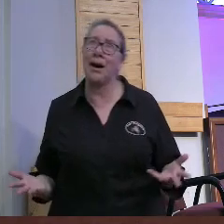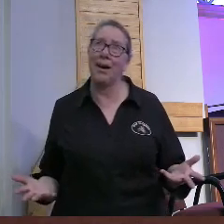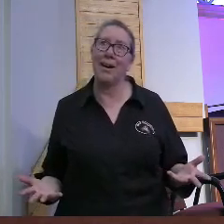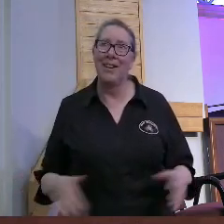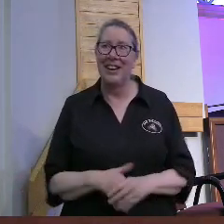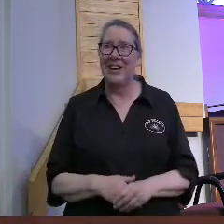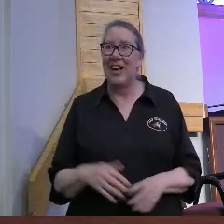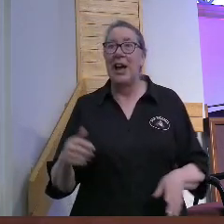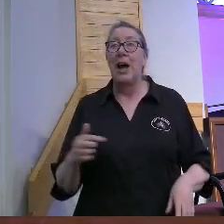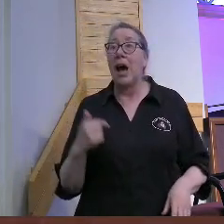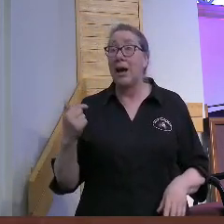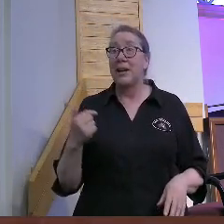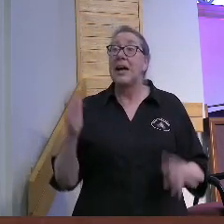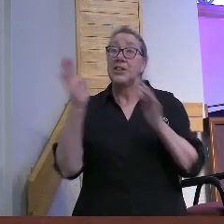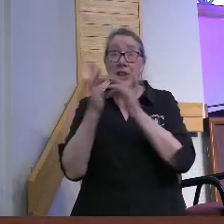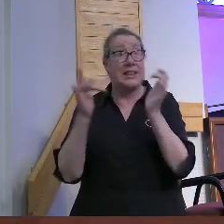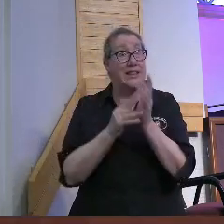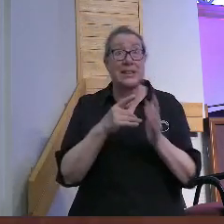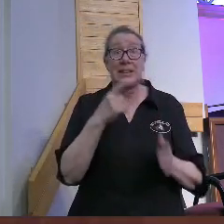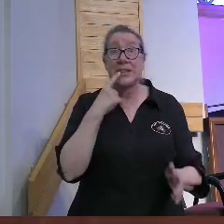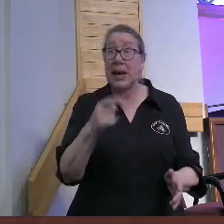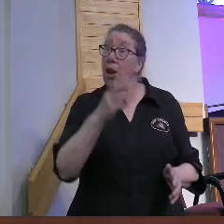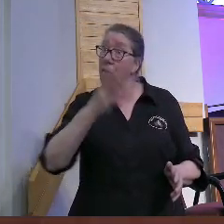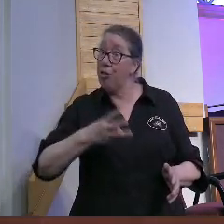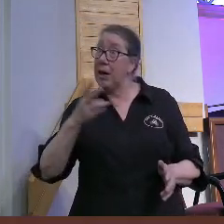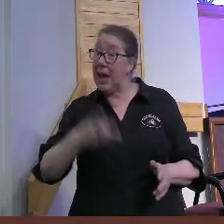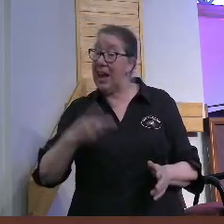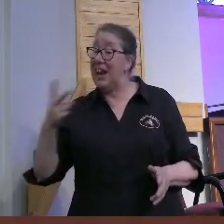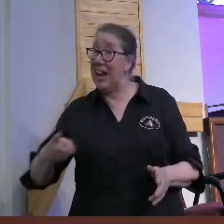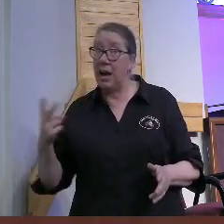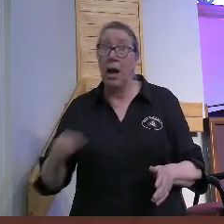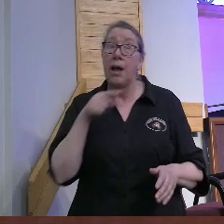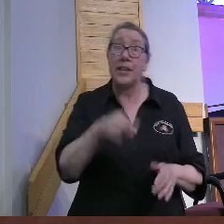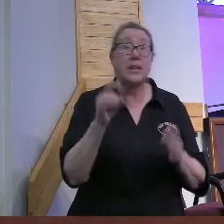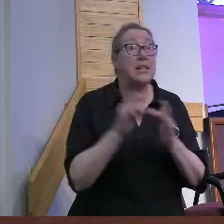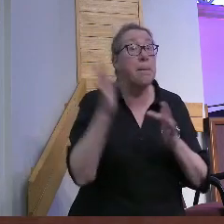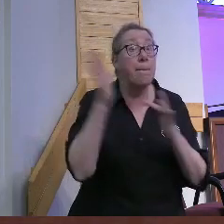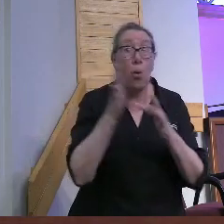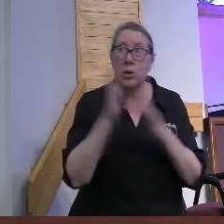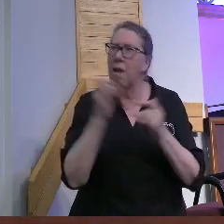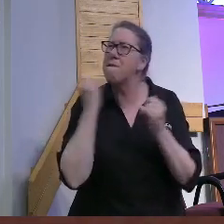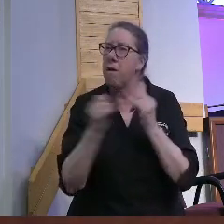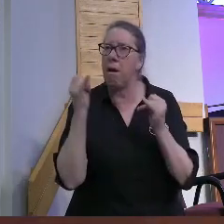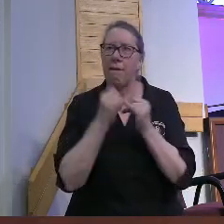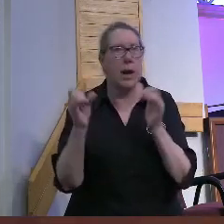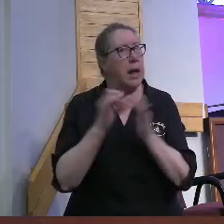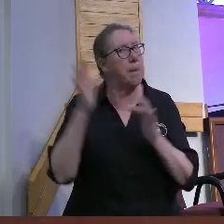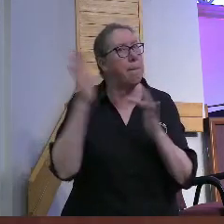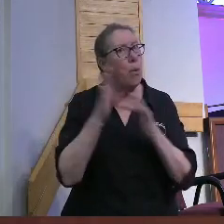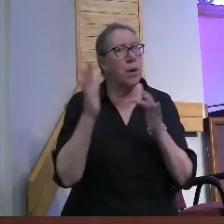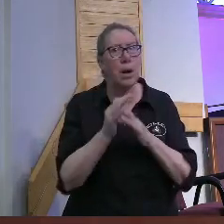By repeating it, Jesus was saying, this is very important.